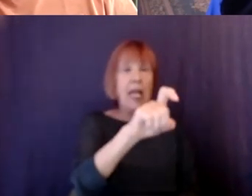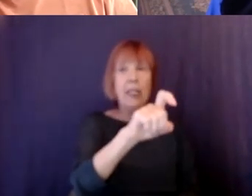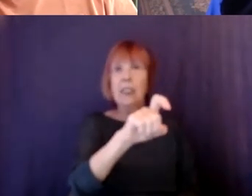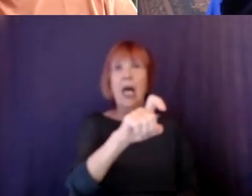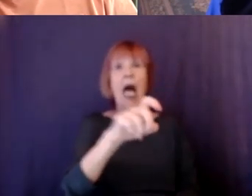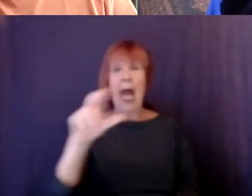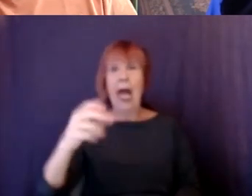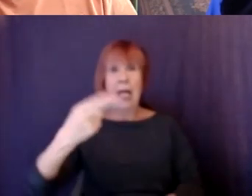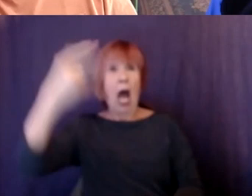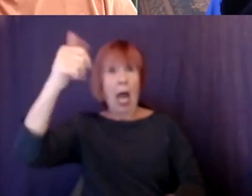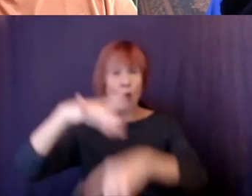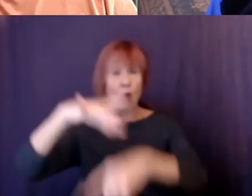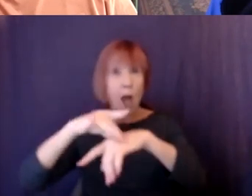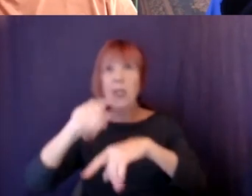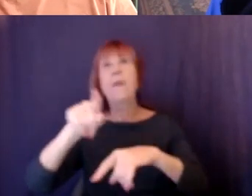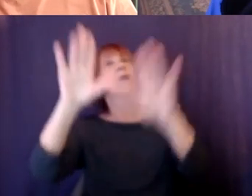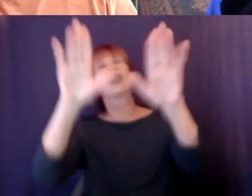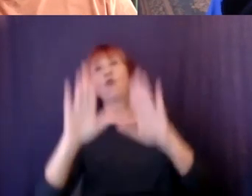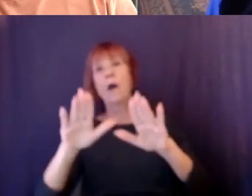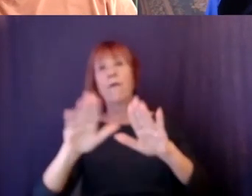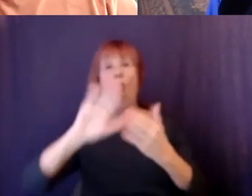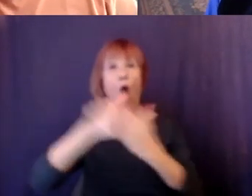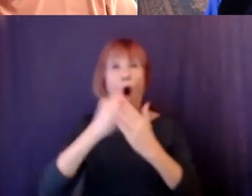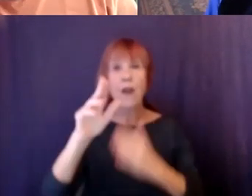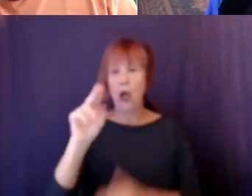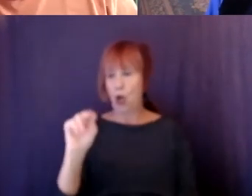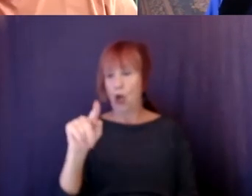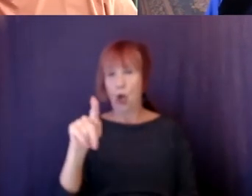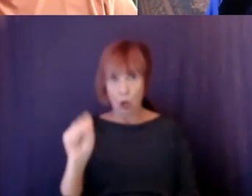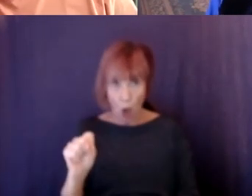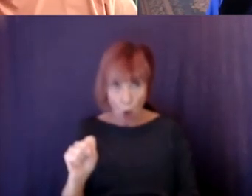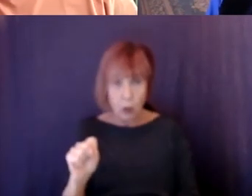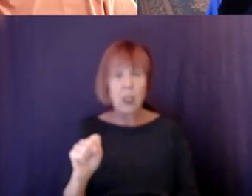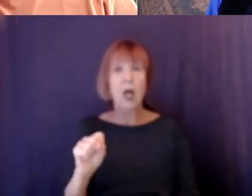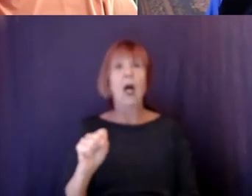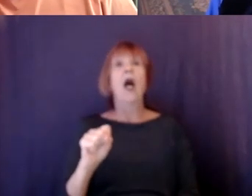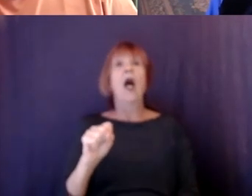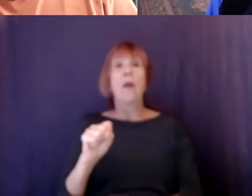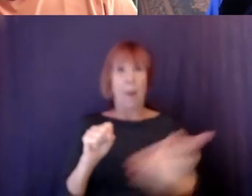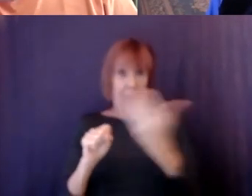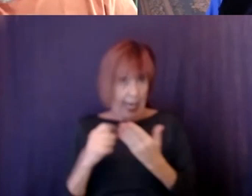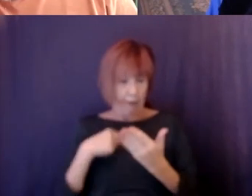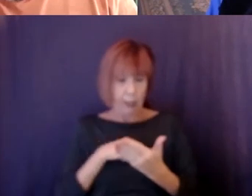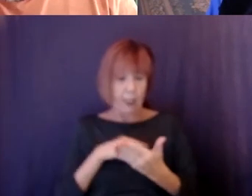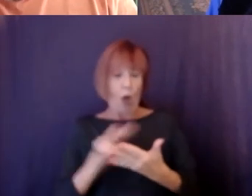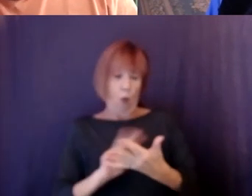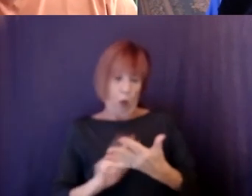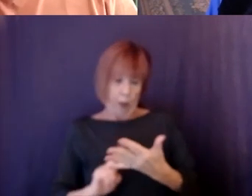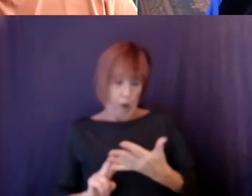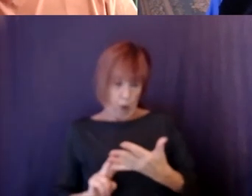were, you know, all the notes were worth considering. Yeah. You don't take all the notes. You try to explain why you